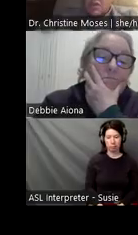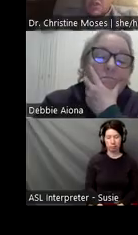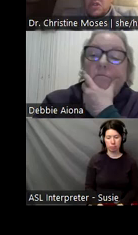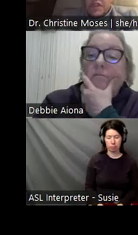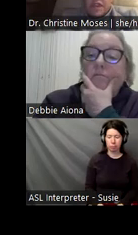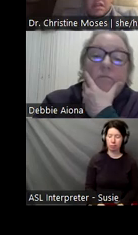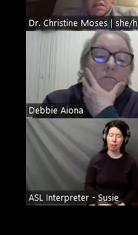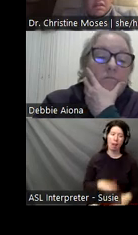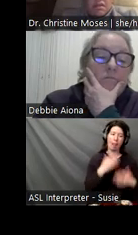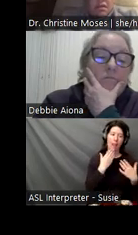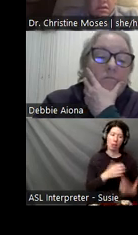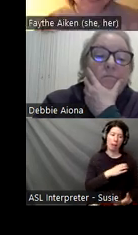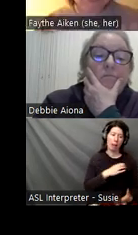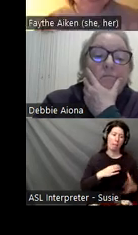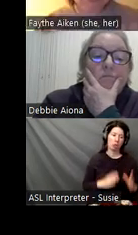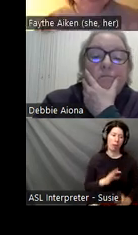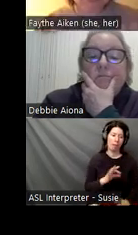Thank you, Commissioner Faith.